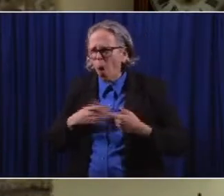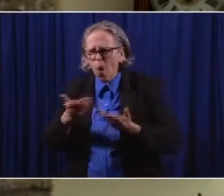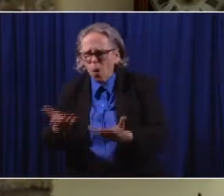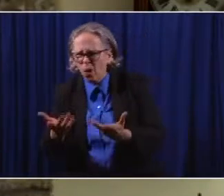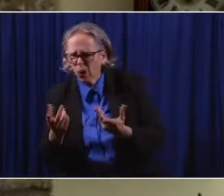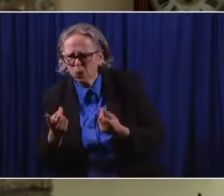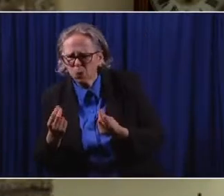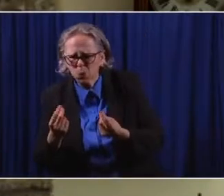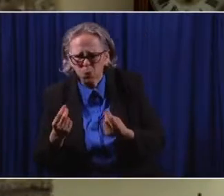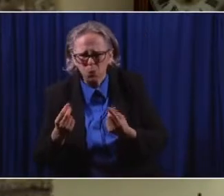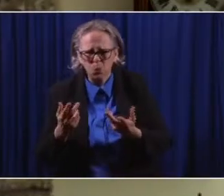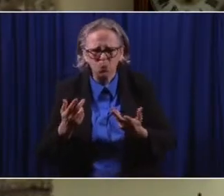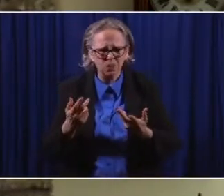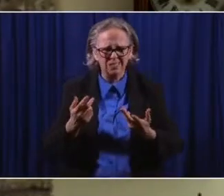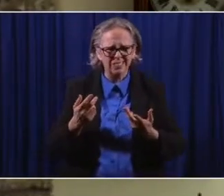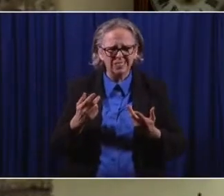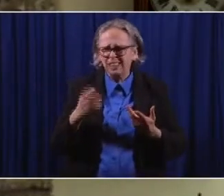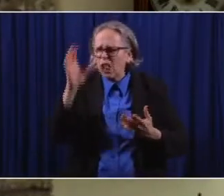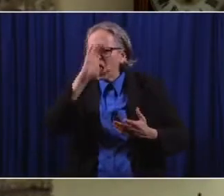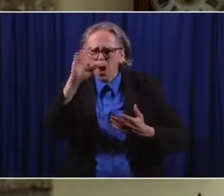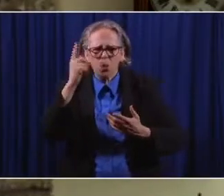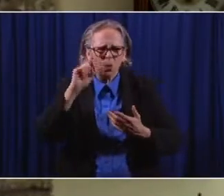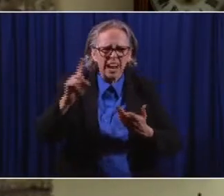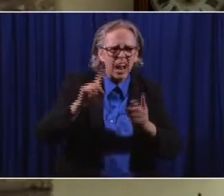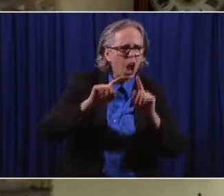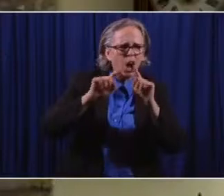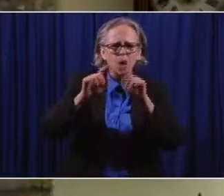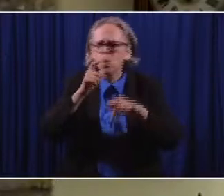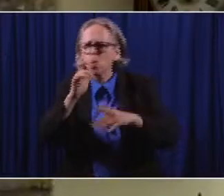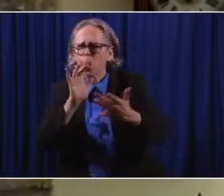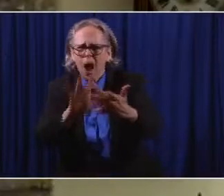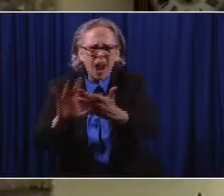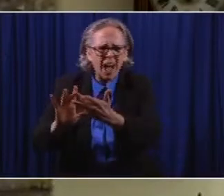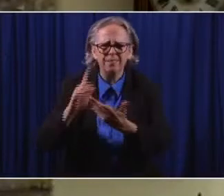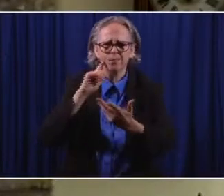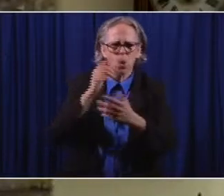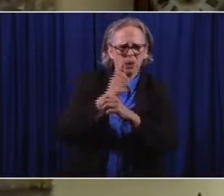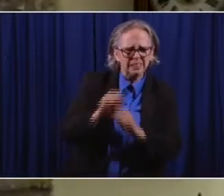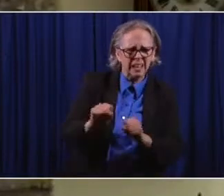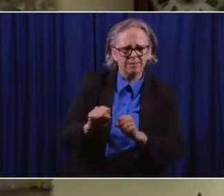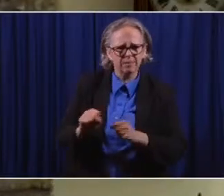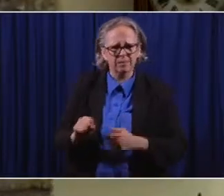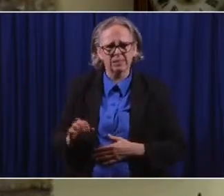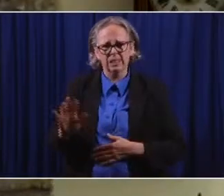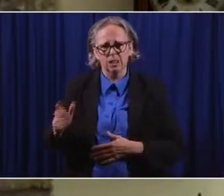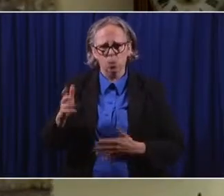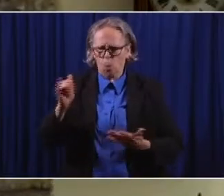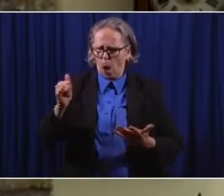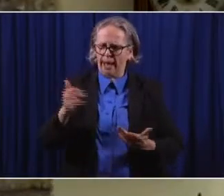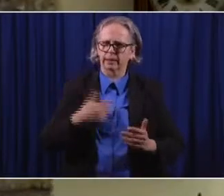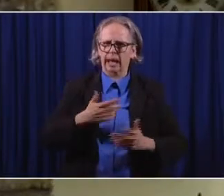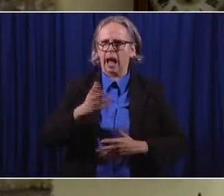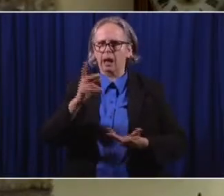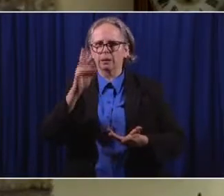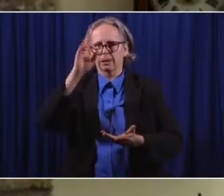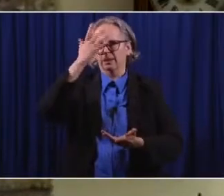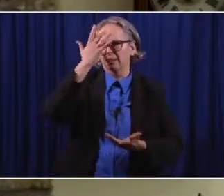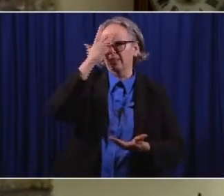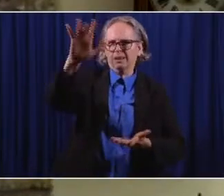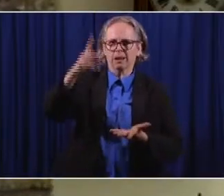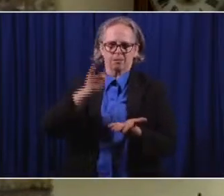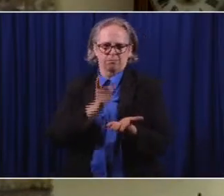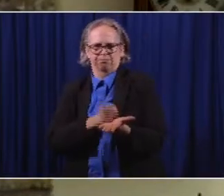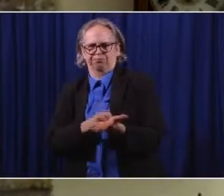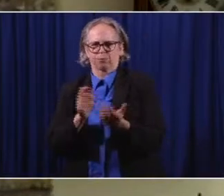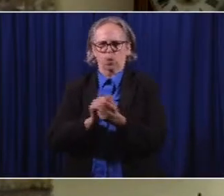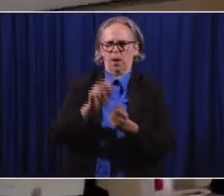up what they really need to do so that they can intelligently talk to their heating expert or their air